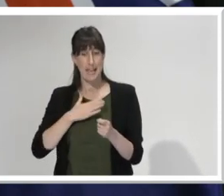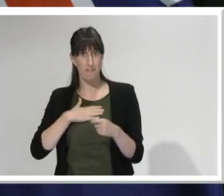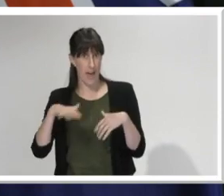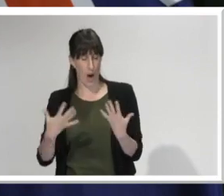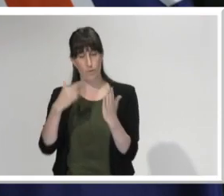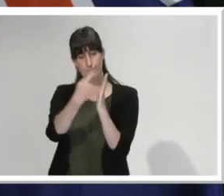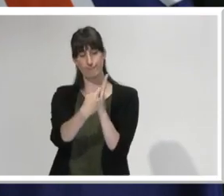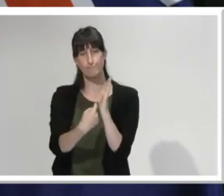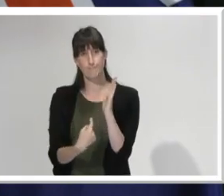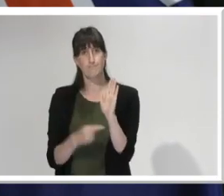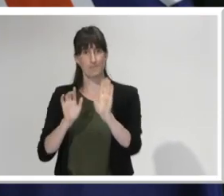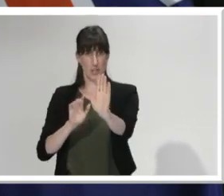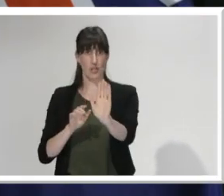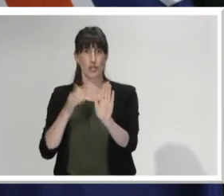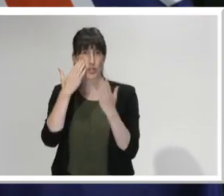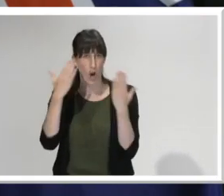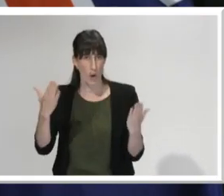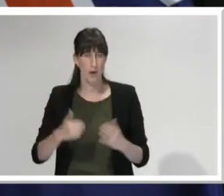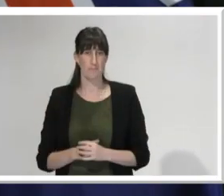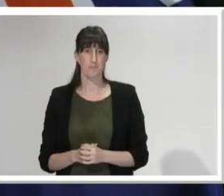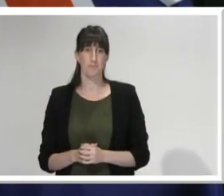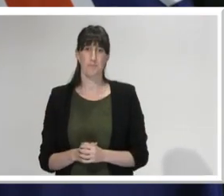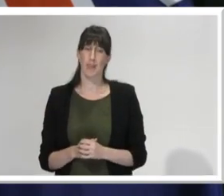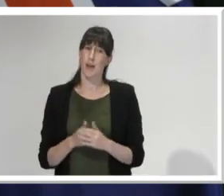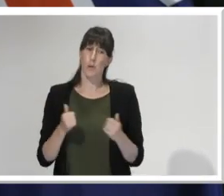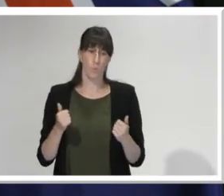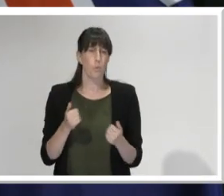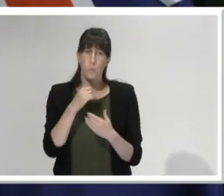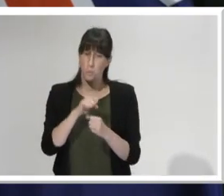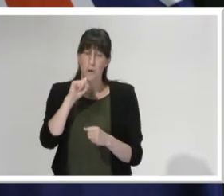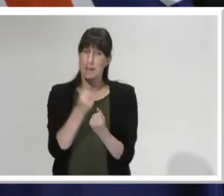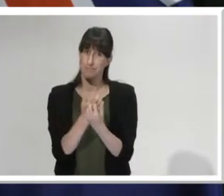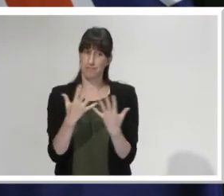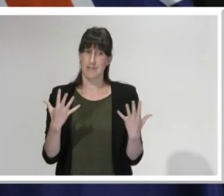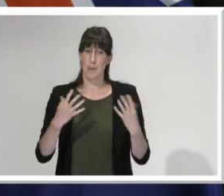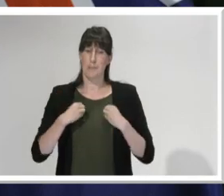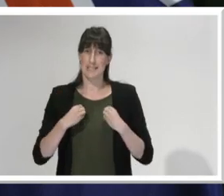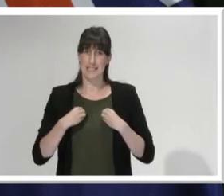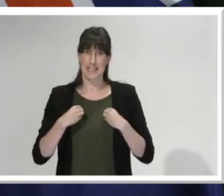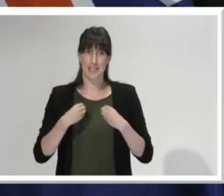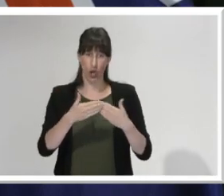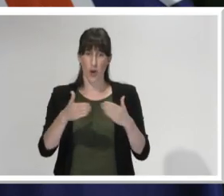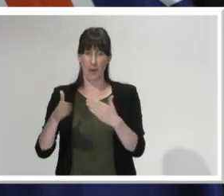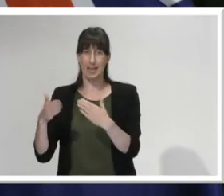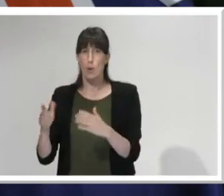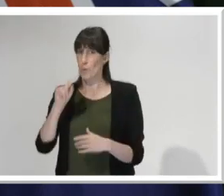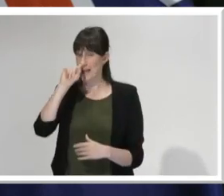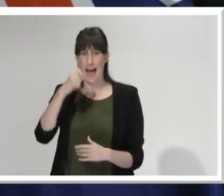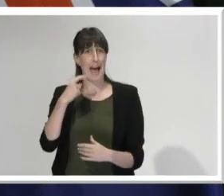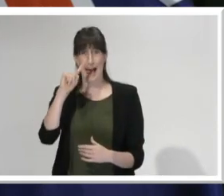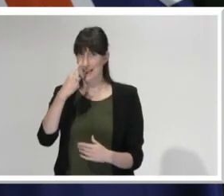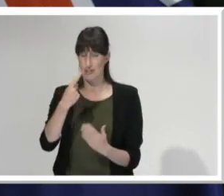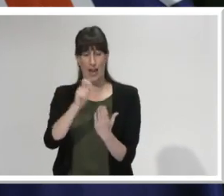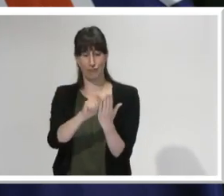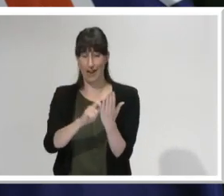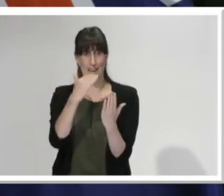regime of sorts. We will have a larger scale of businesses going back, so it won't be possible to do that with everyone who's returning. That's why we'll be using